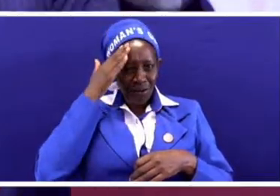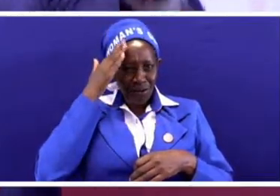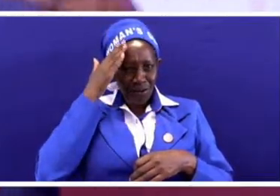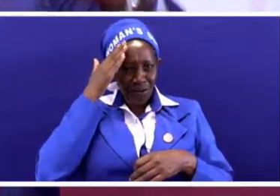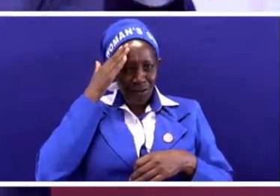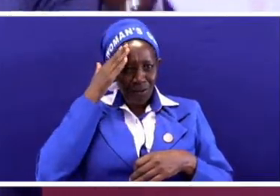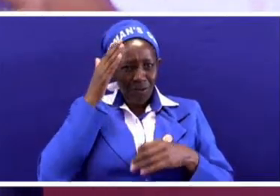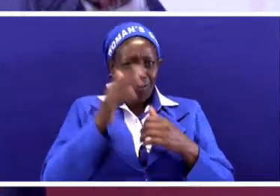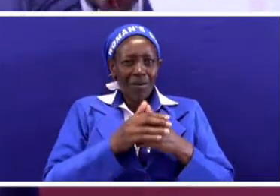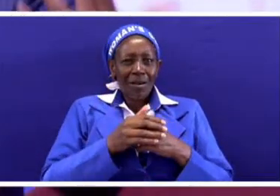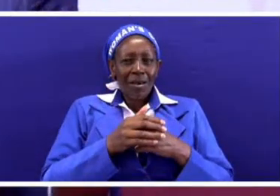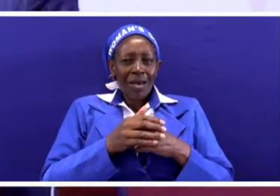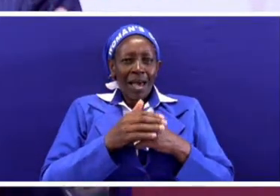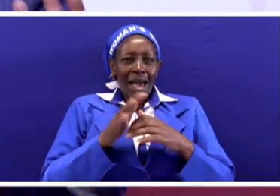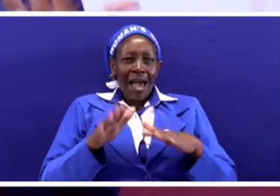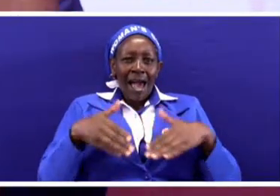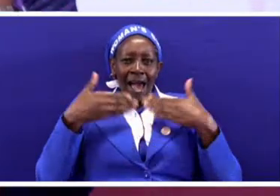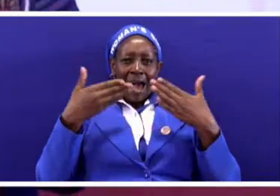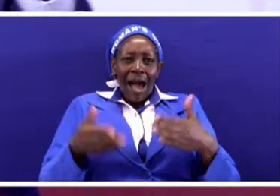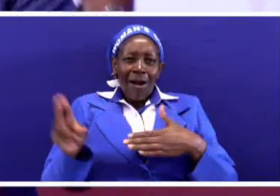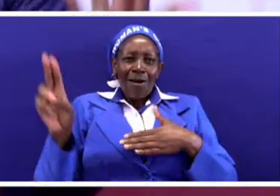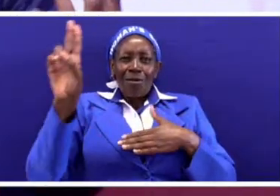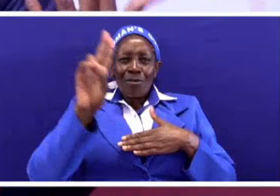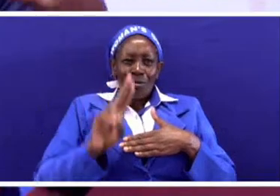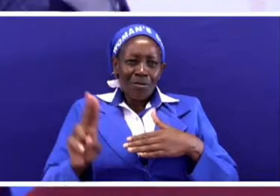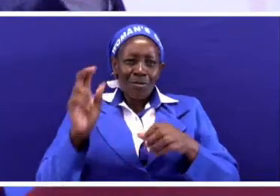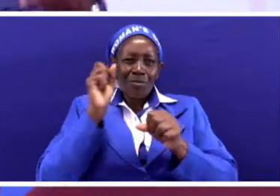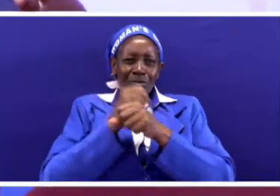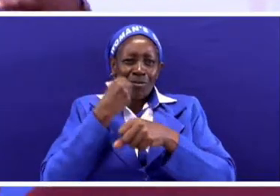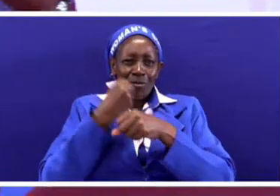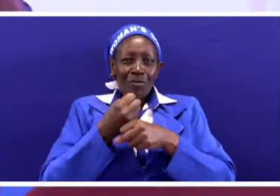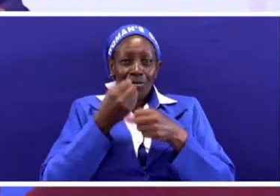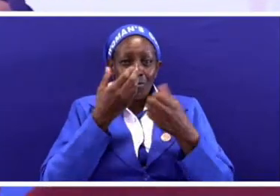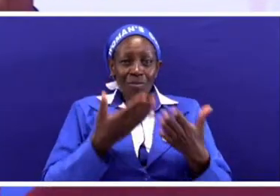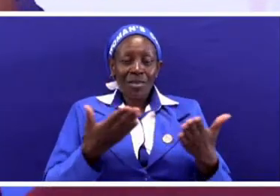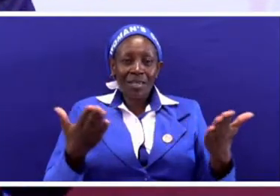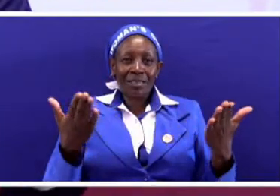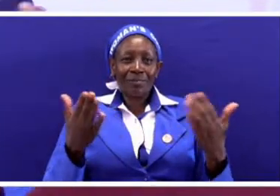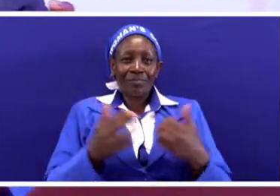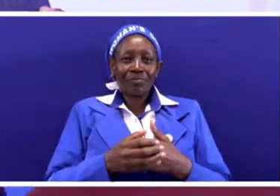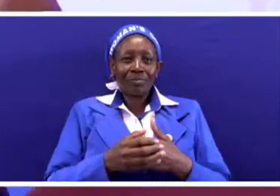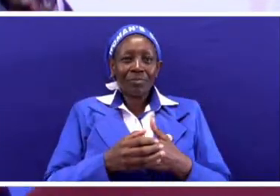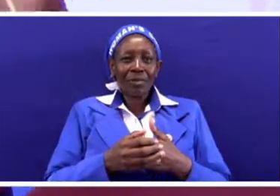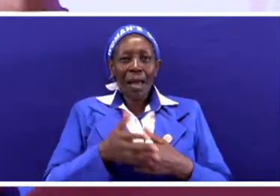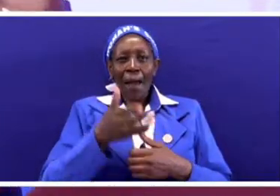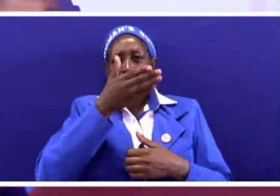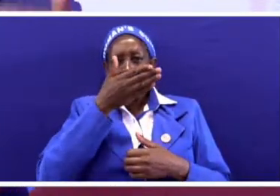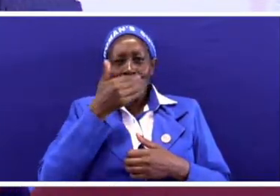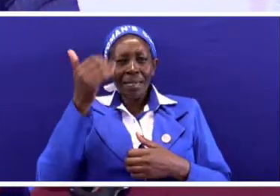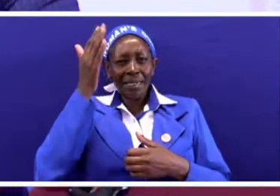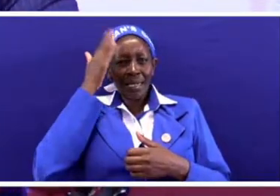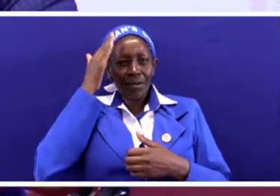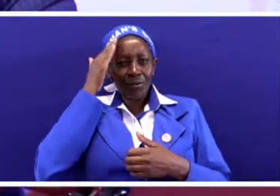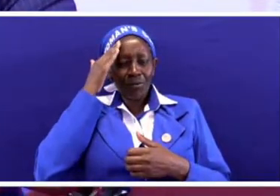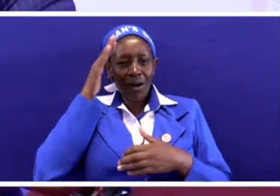This is the way we are used to doing things. But it is to discern what are the needs of the people and how can we engage with